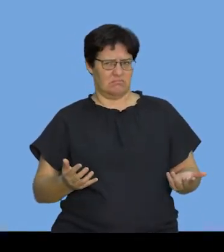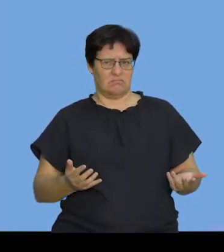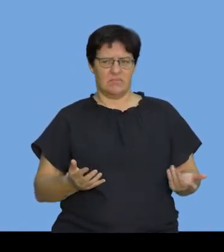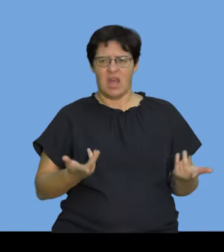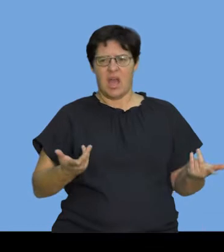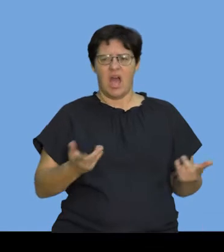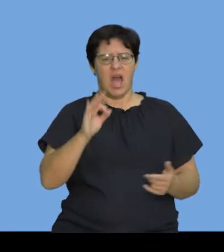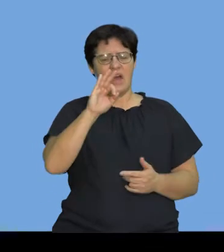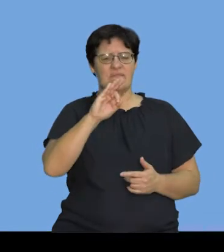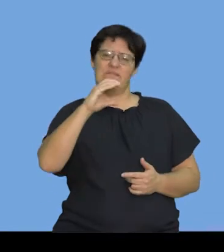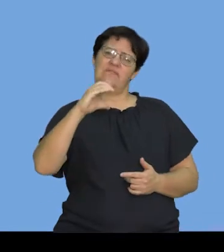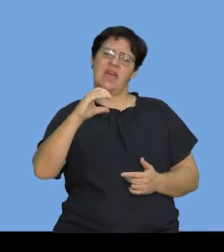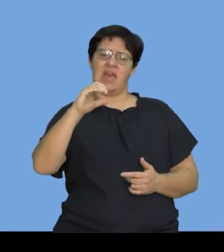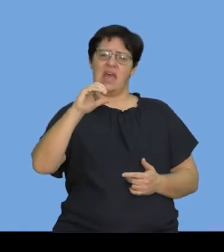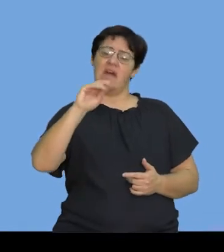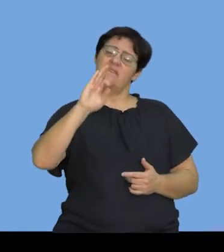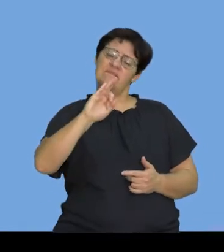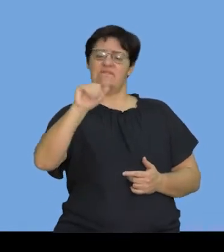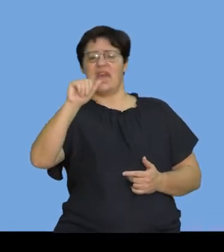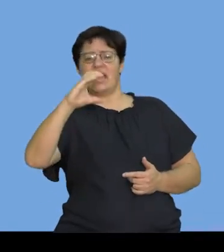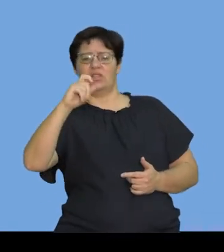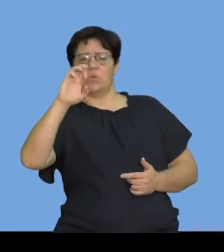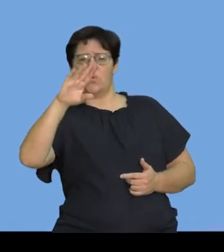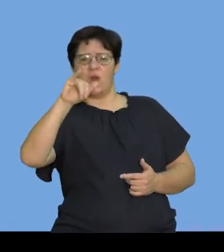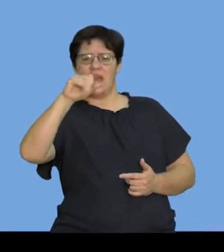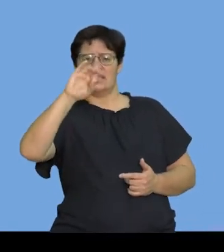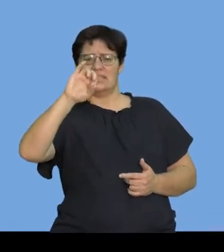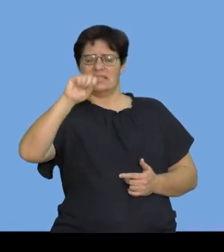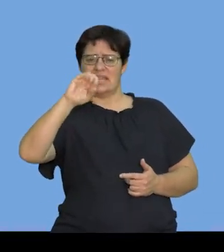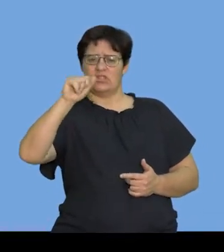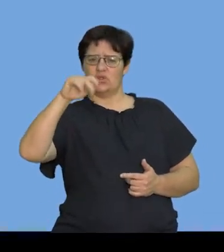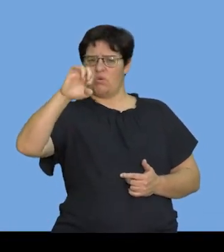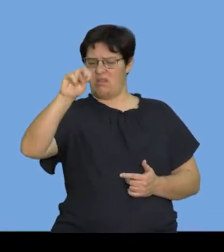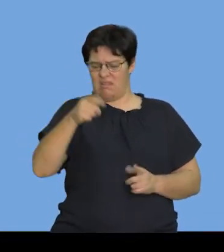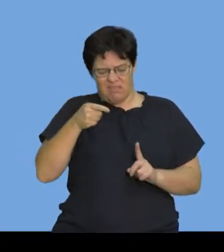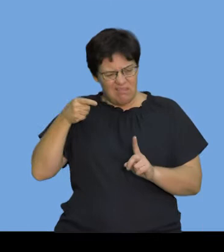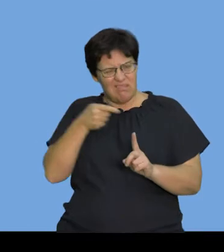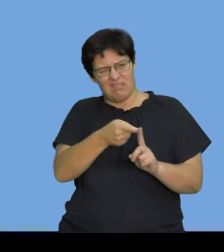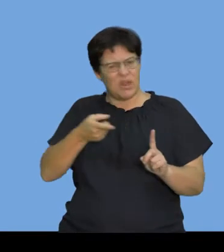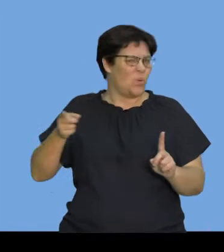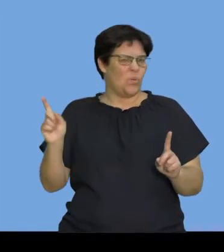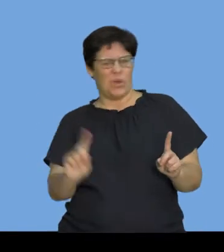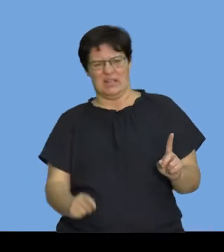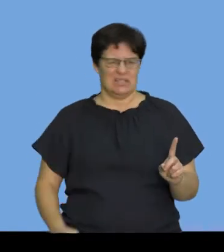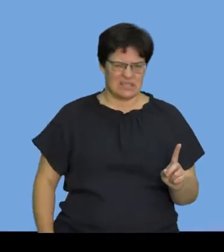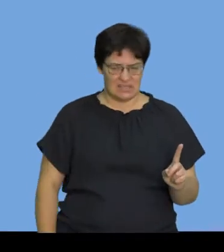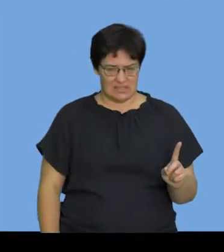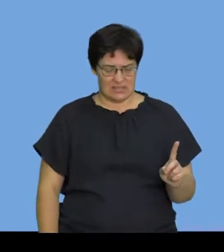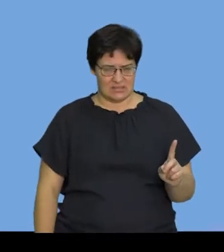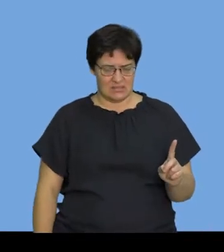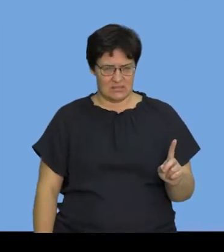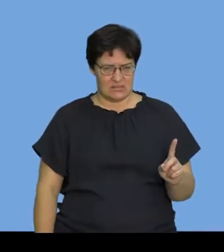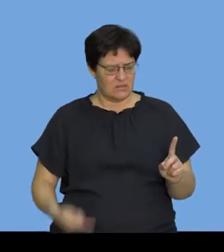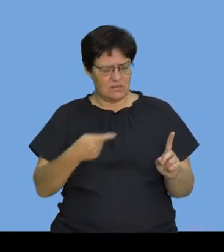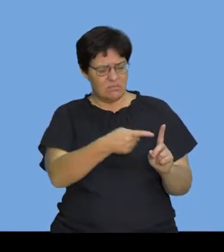factorization is all about, right? You need to look at what exactly is factorization about. And if something